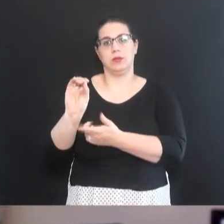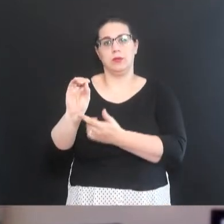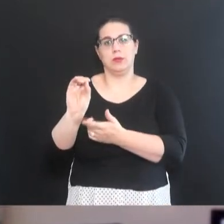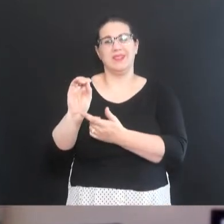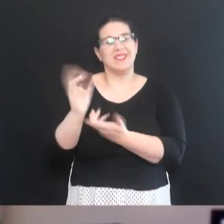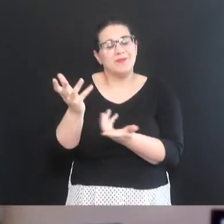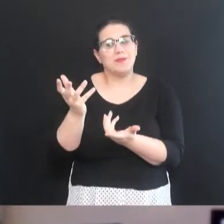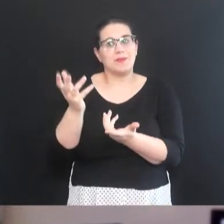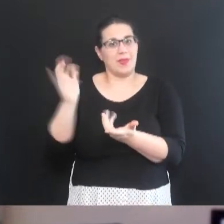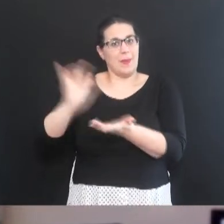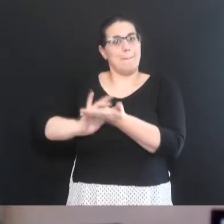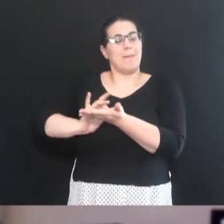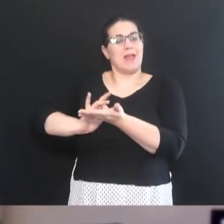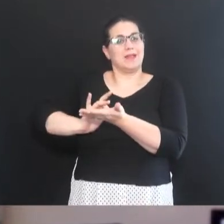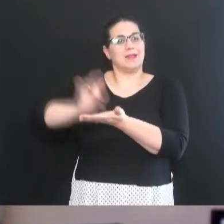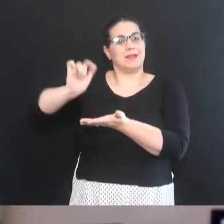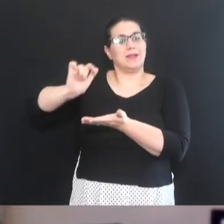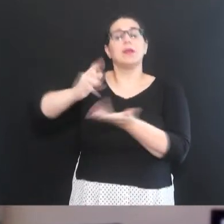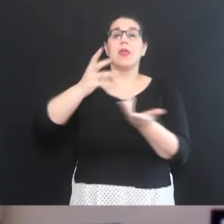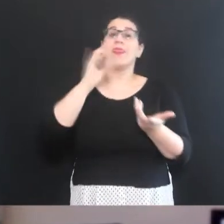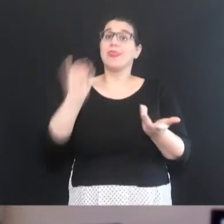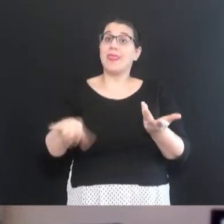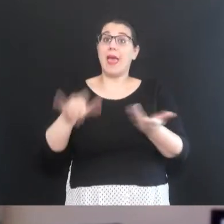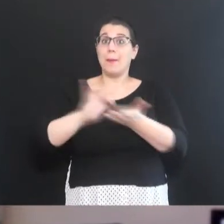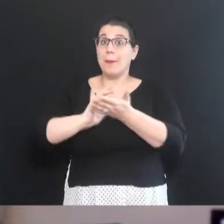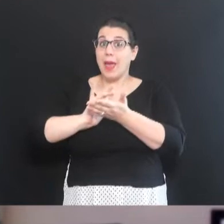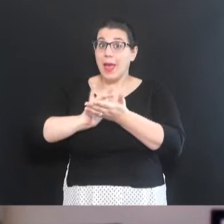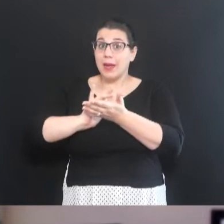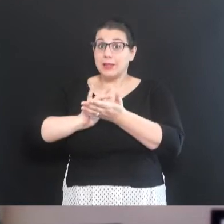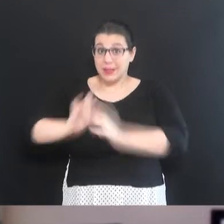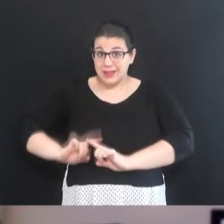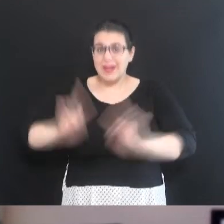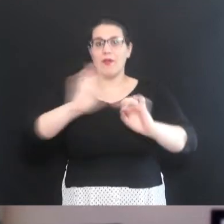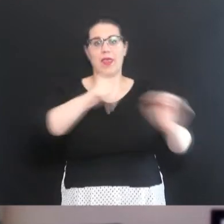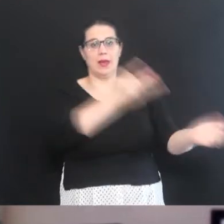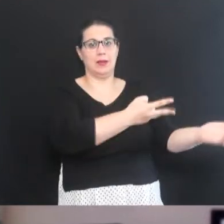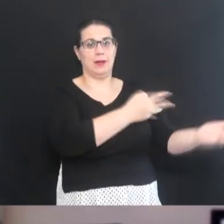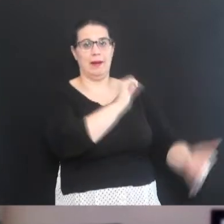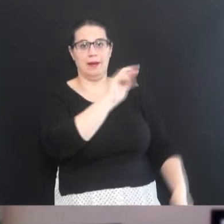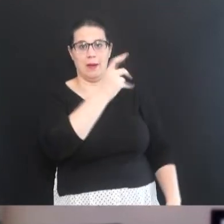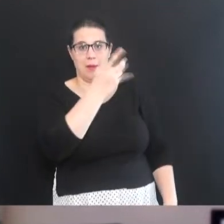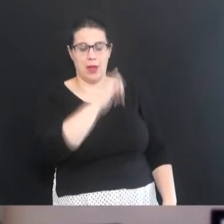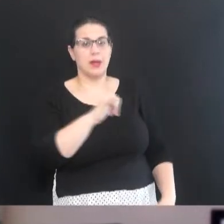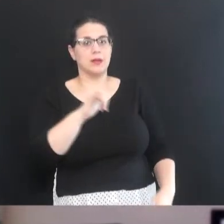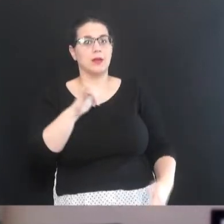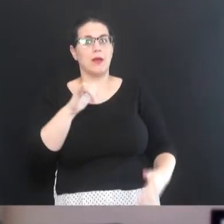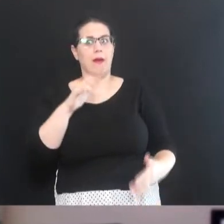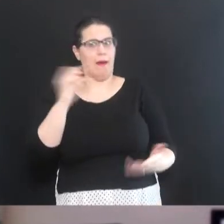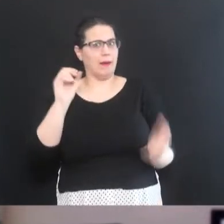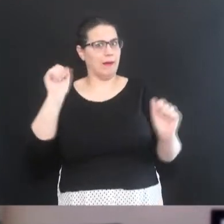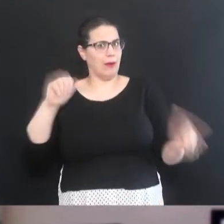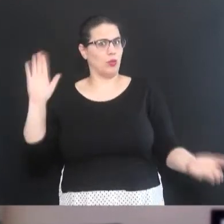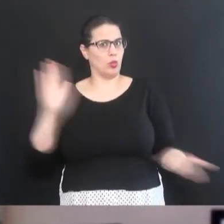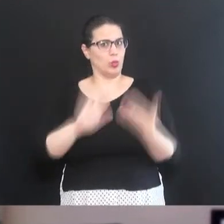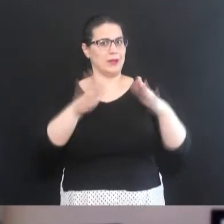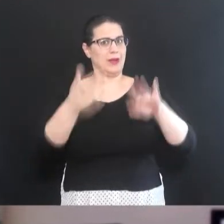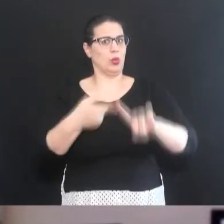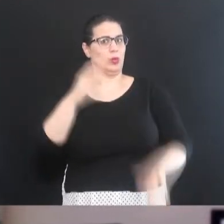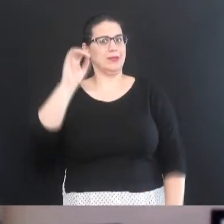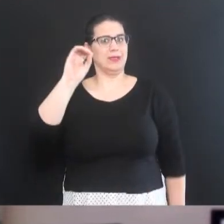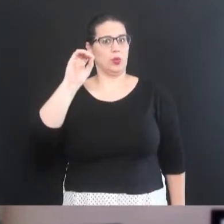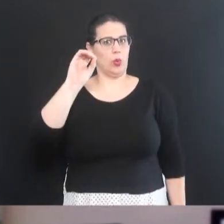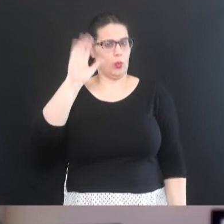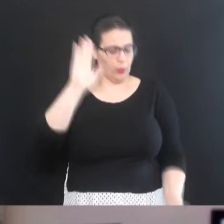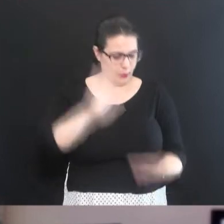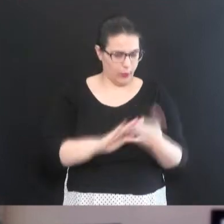still really good, and reduce the risk of death to 0 in the 29 days in which 775